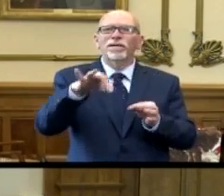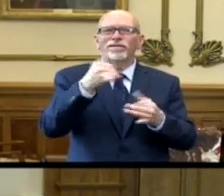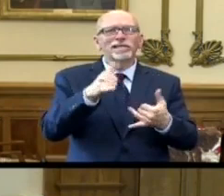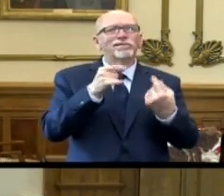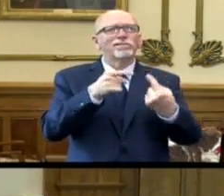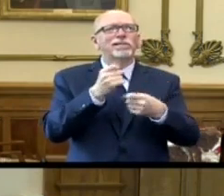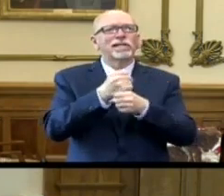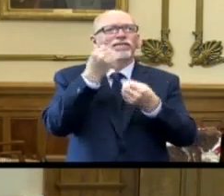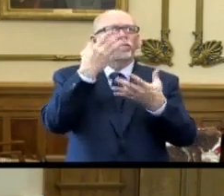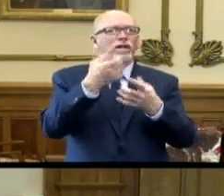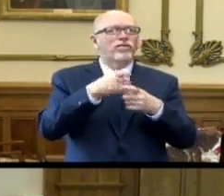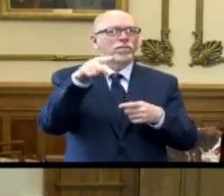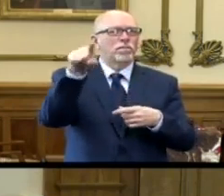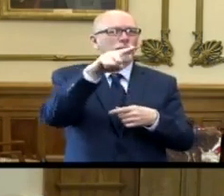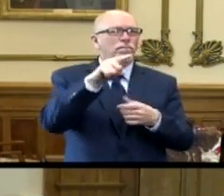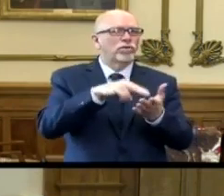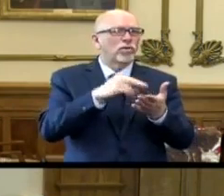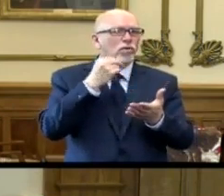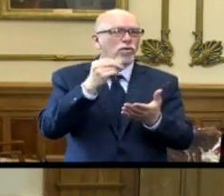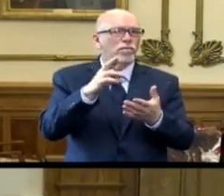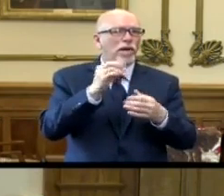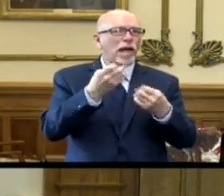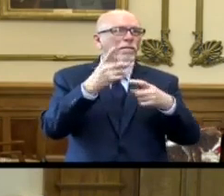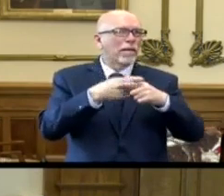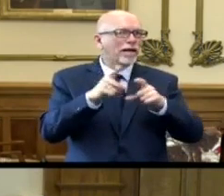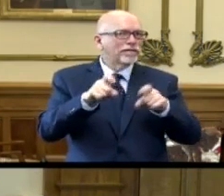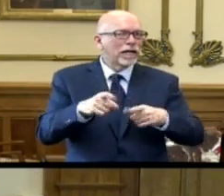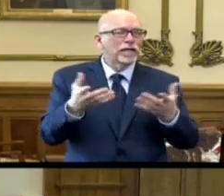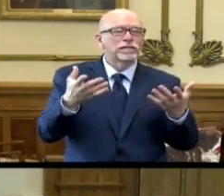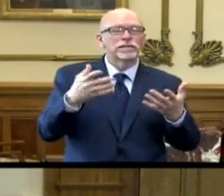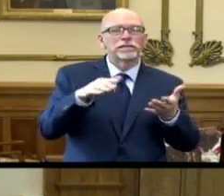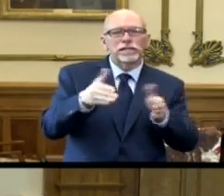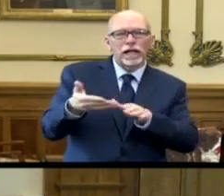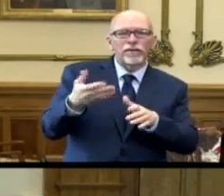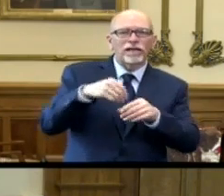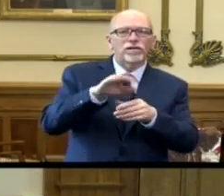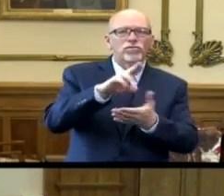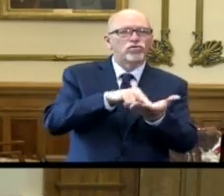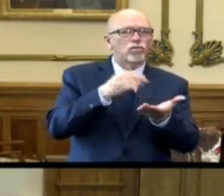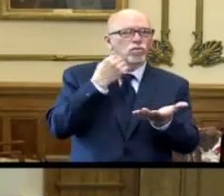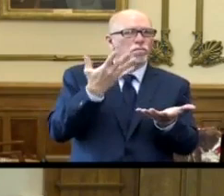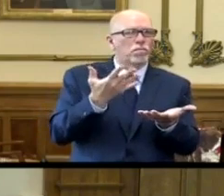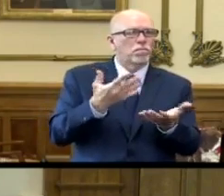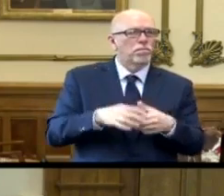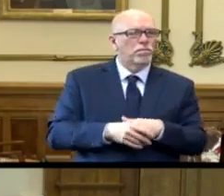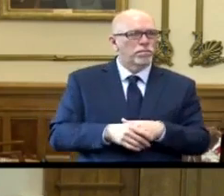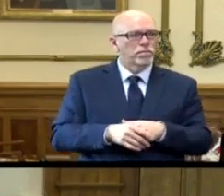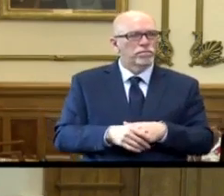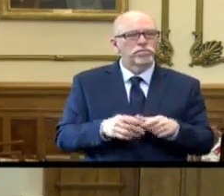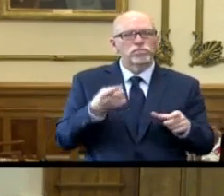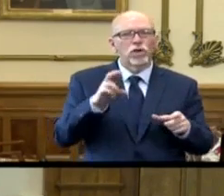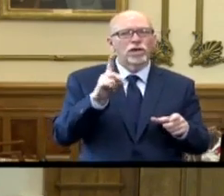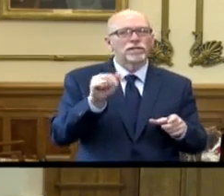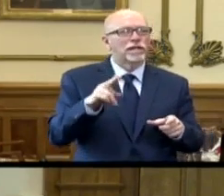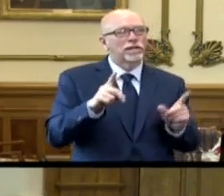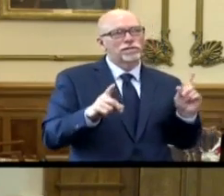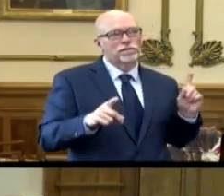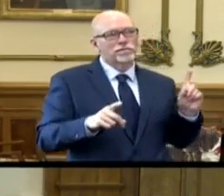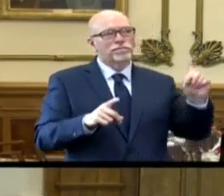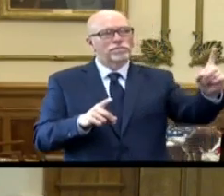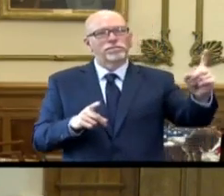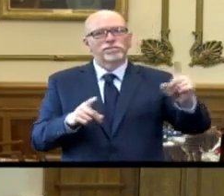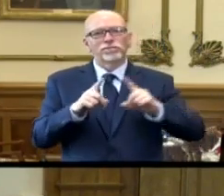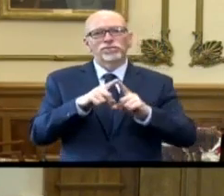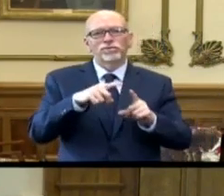trouble getting their information on the number of positive tests and deaths in those nursing homes? Yeah, Dr. Dan has beamed himself over to